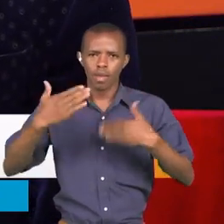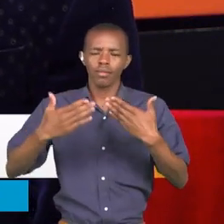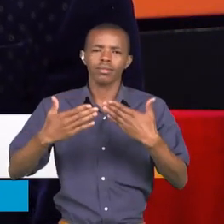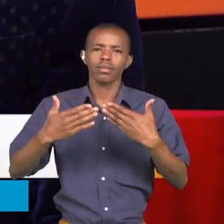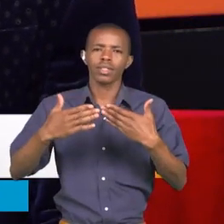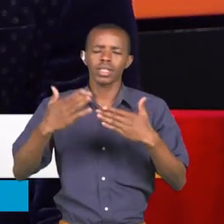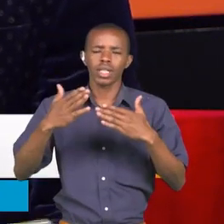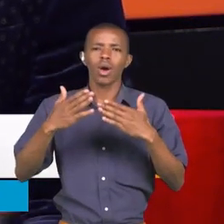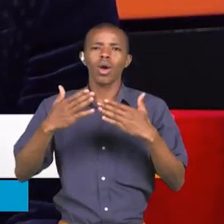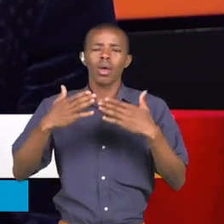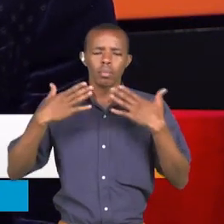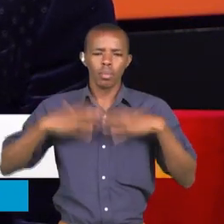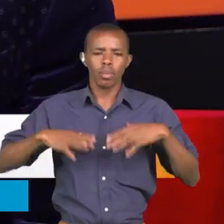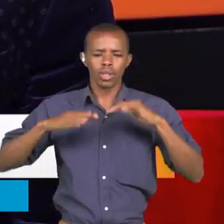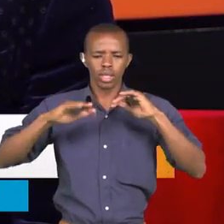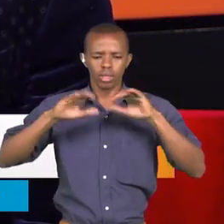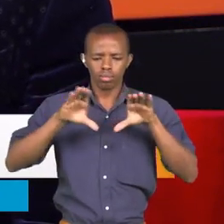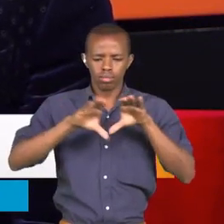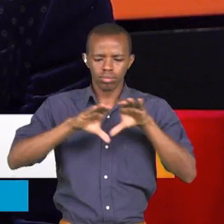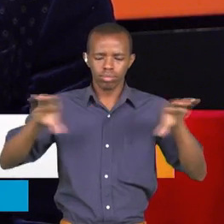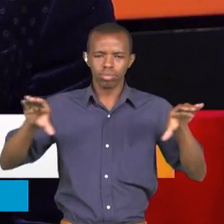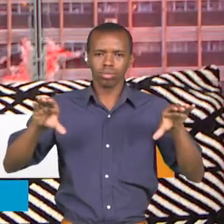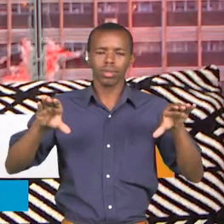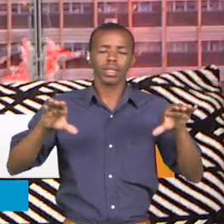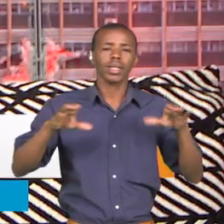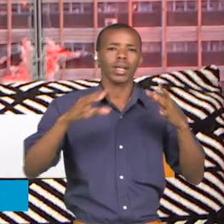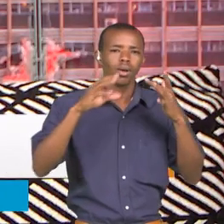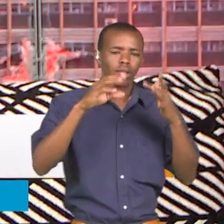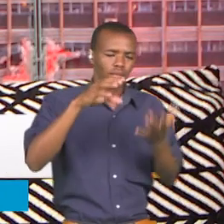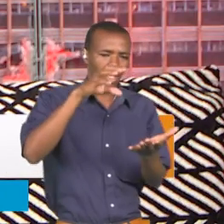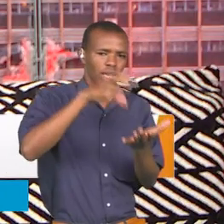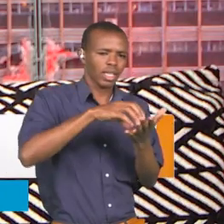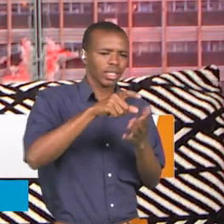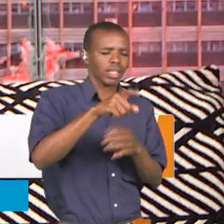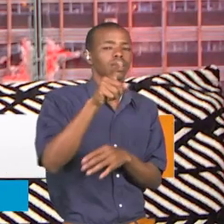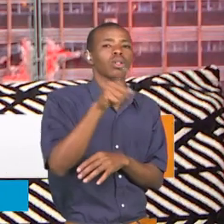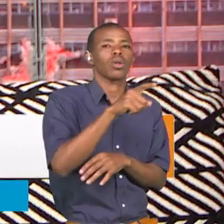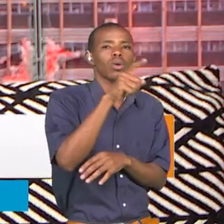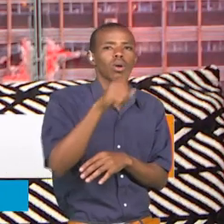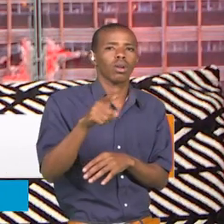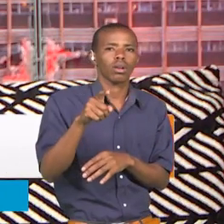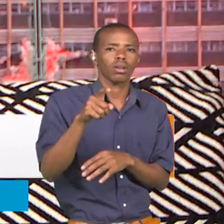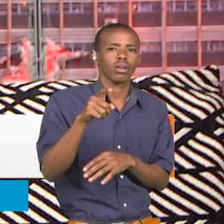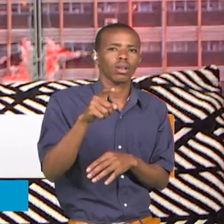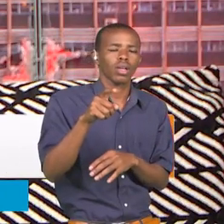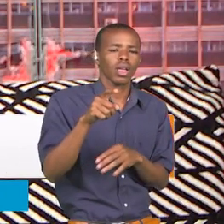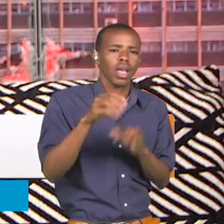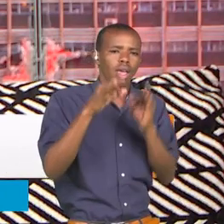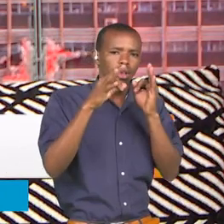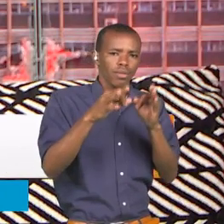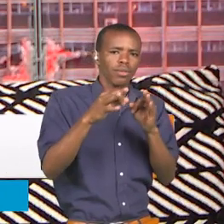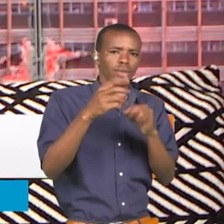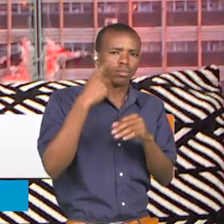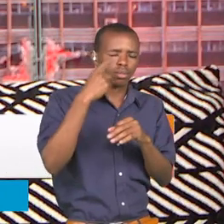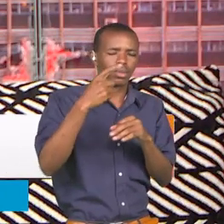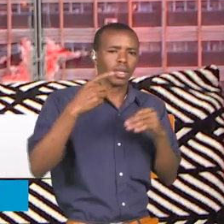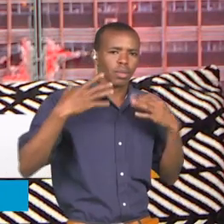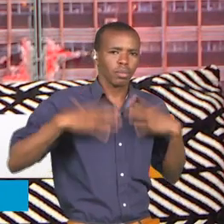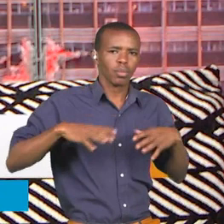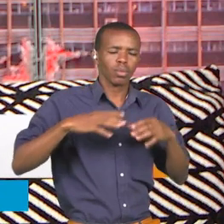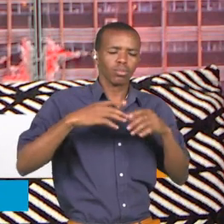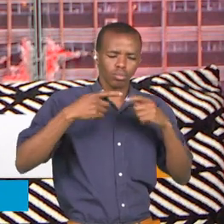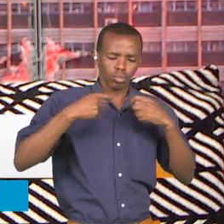kind of distanced themselves from this. Yeah, especially for that case, that is very wrong. If you look at what people are trying to